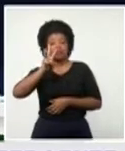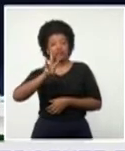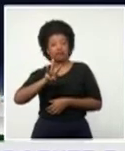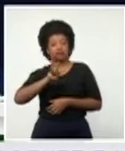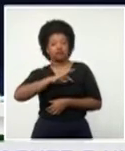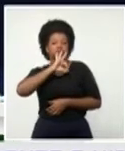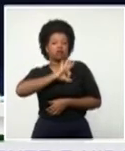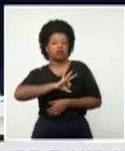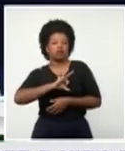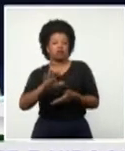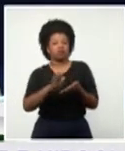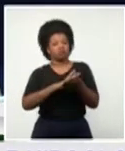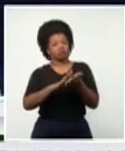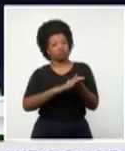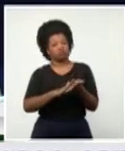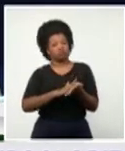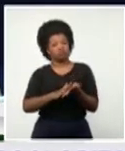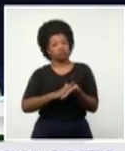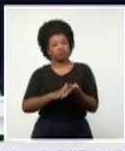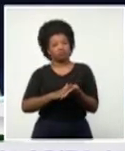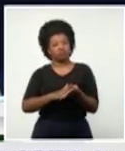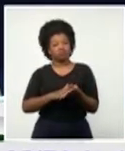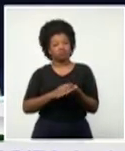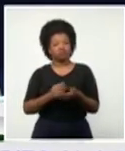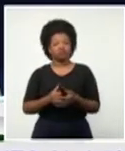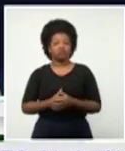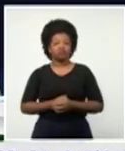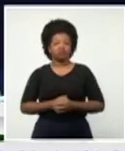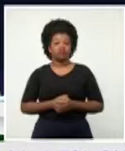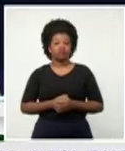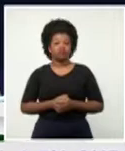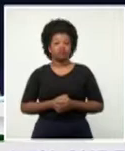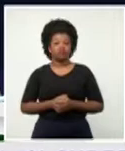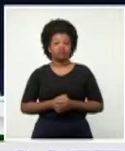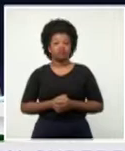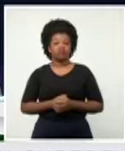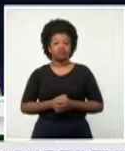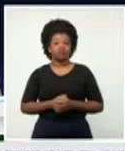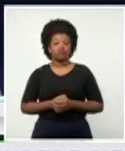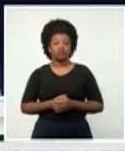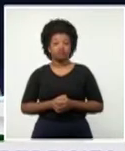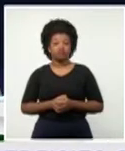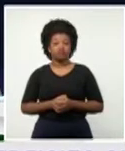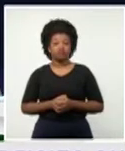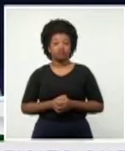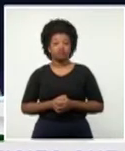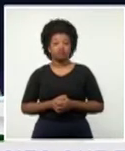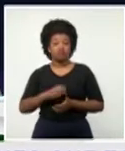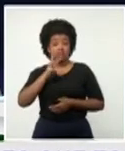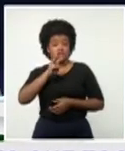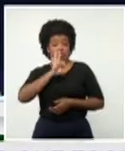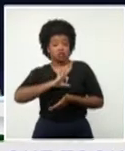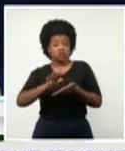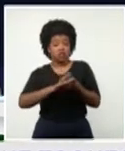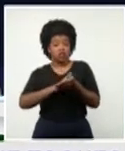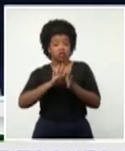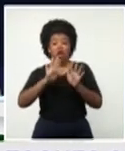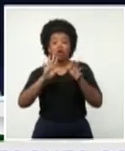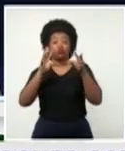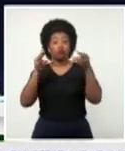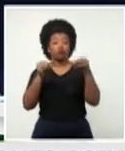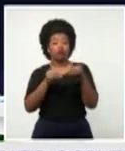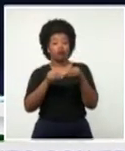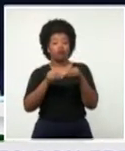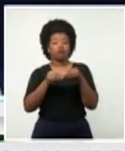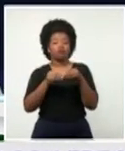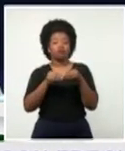3 of the 5 cases diagnosed yesterday were asymptomatic, and of the cases diagnosed in Cuba,